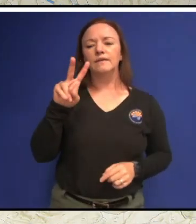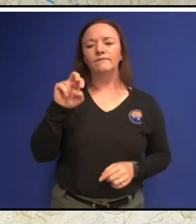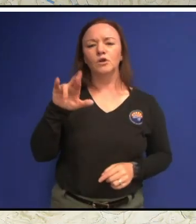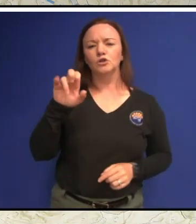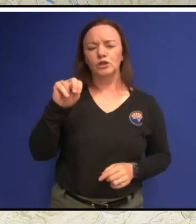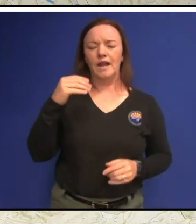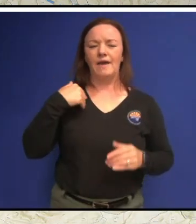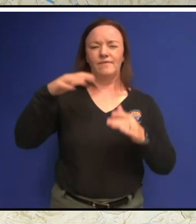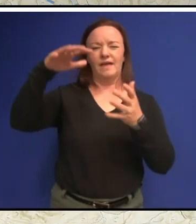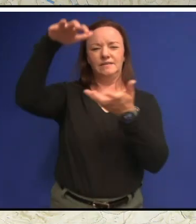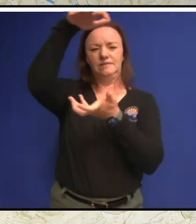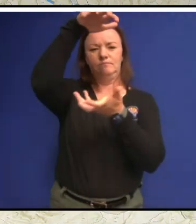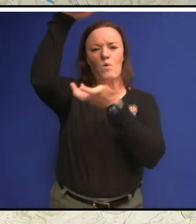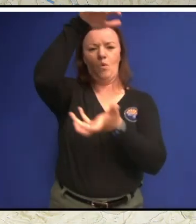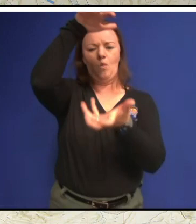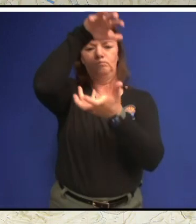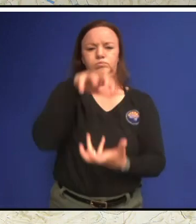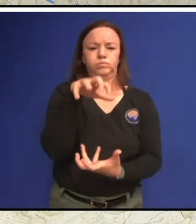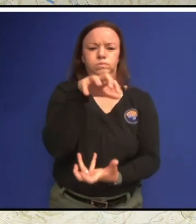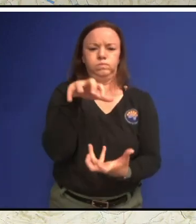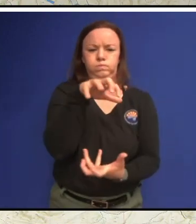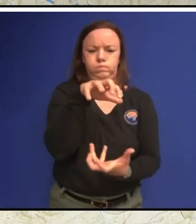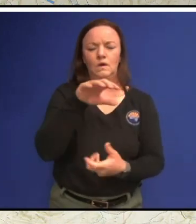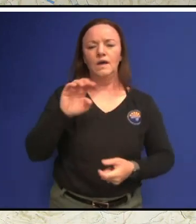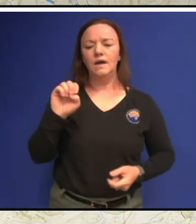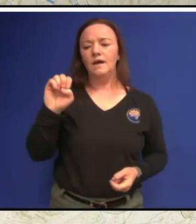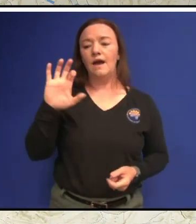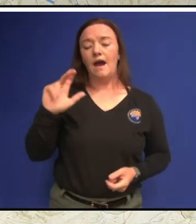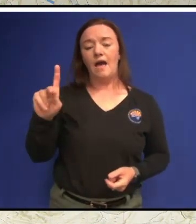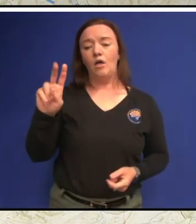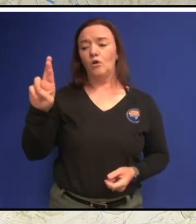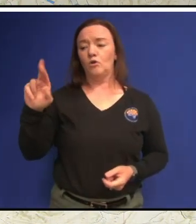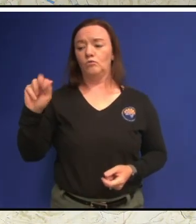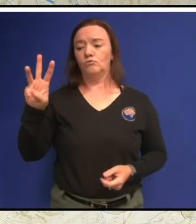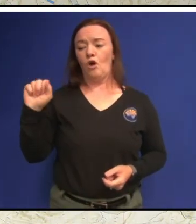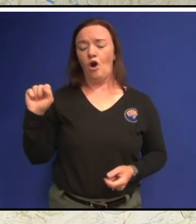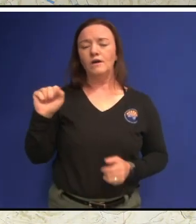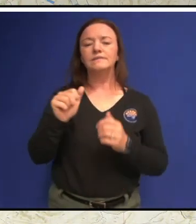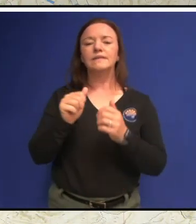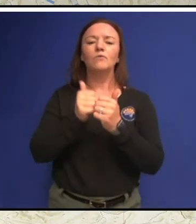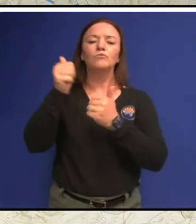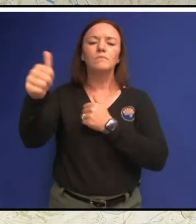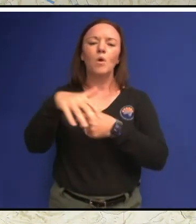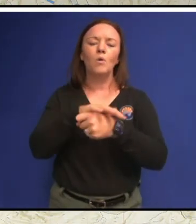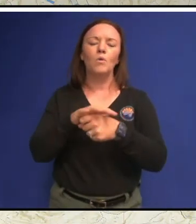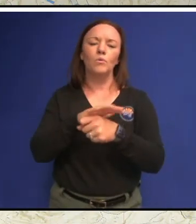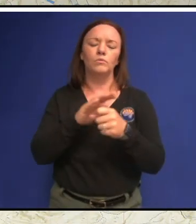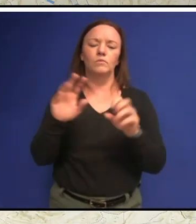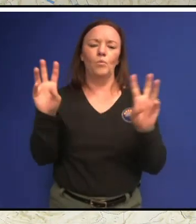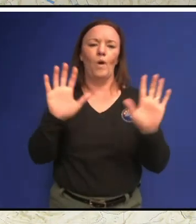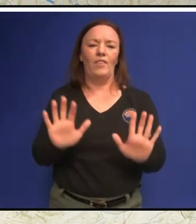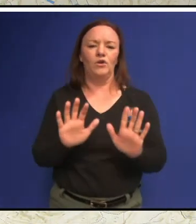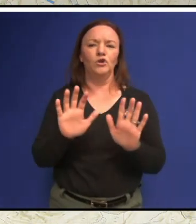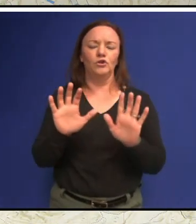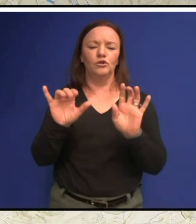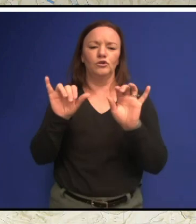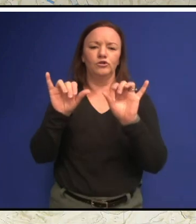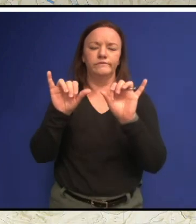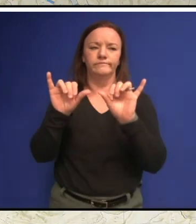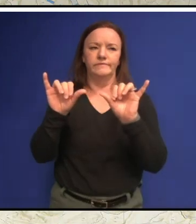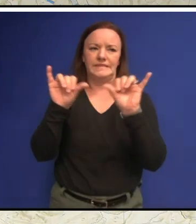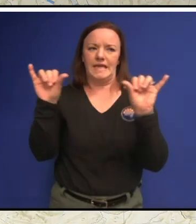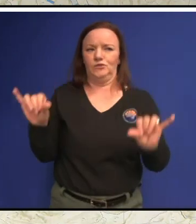Elk Raws, which is further down the ridge, the remote area weather station, it's a weather station that we gain access